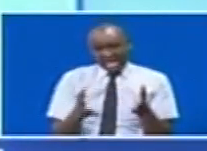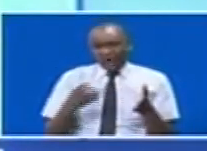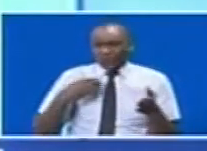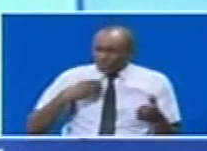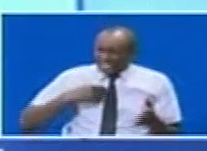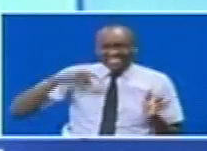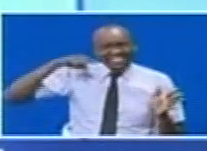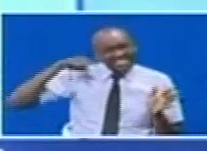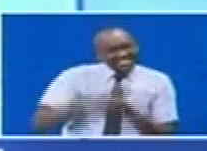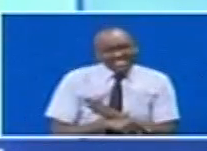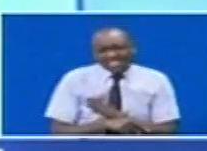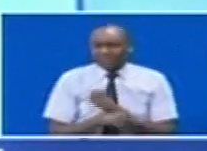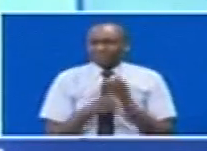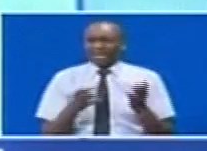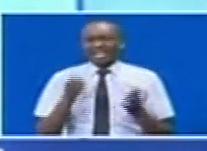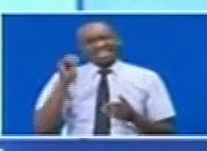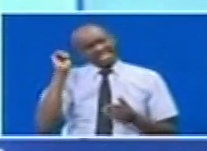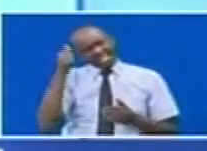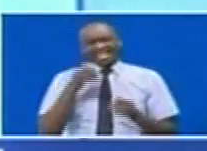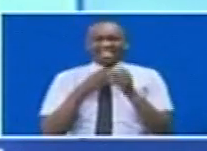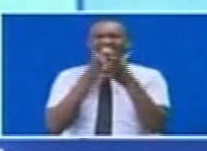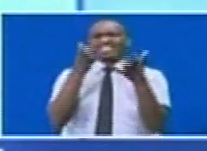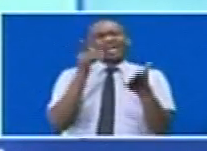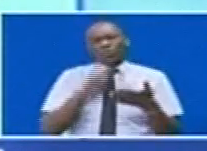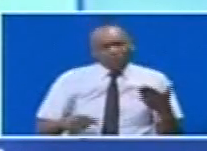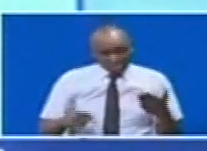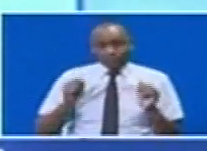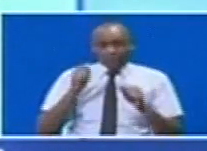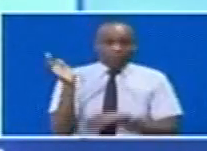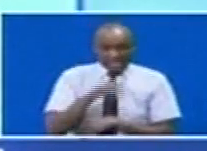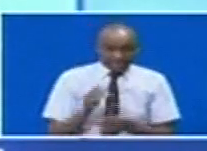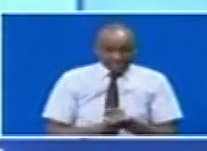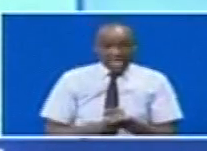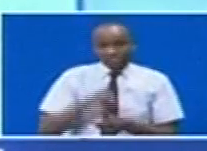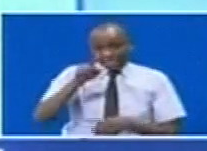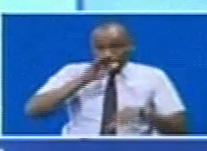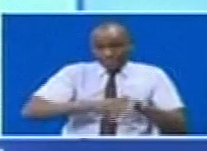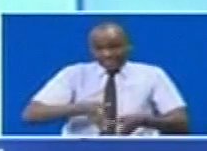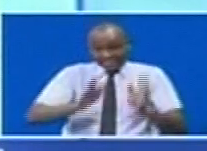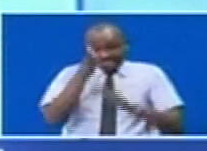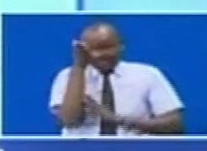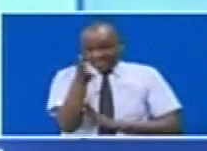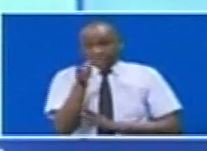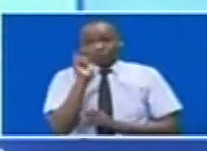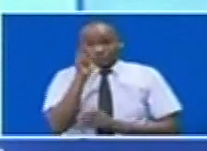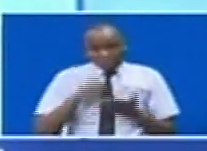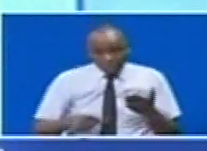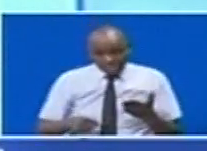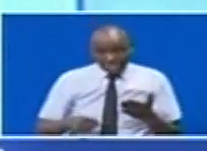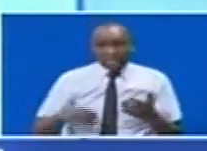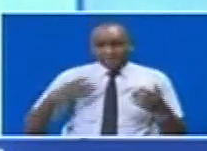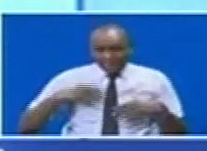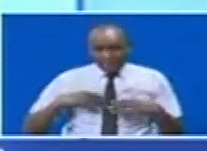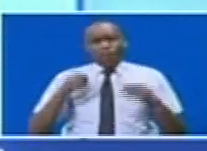into what the Kenyan leaders are doing there. I hope we'll try and get him there. He's on the streets of Philadelphia, and as you can see, protests from